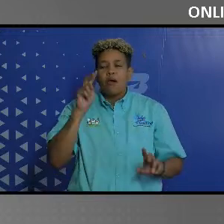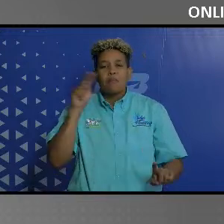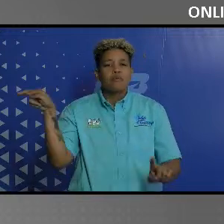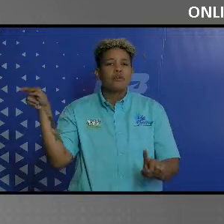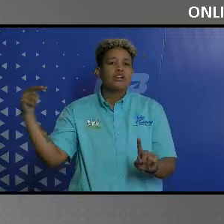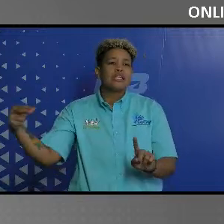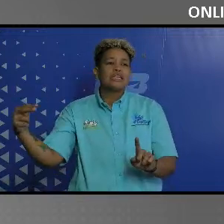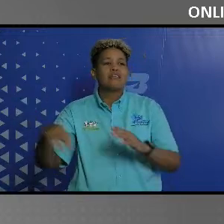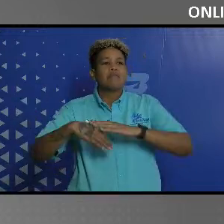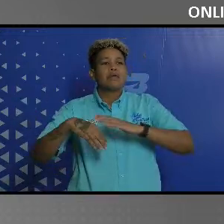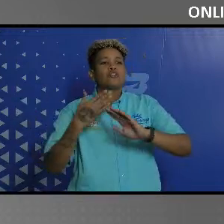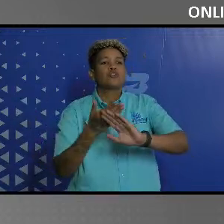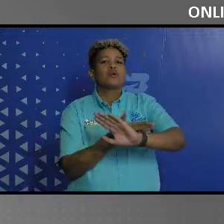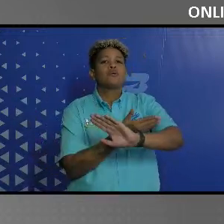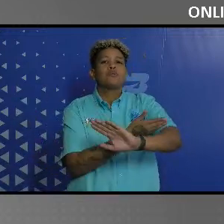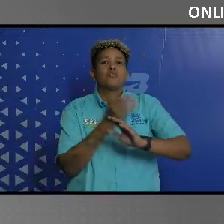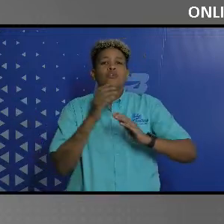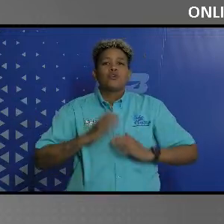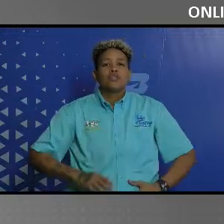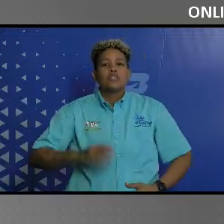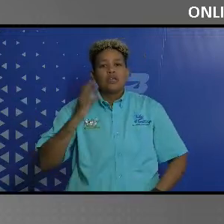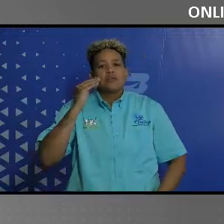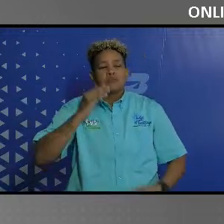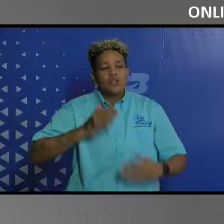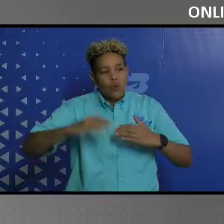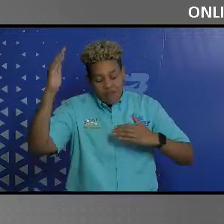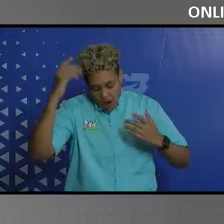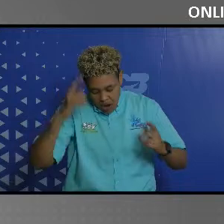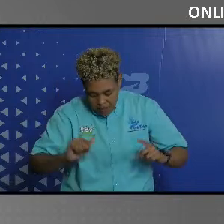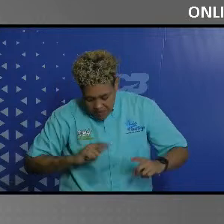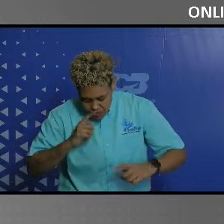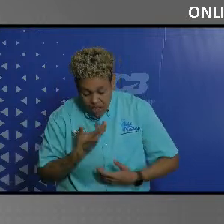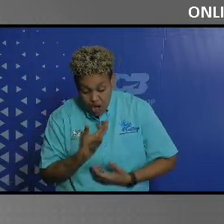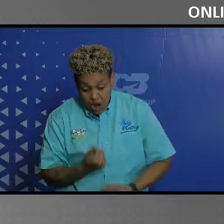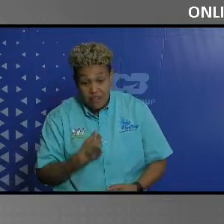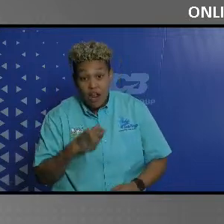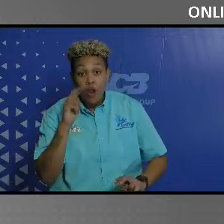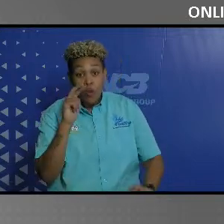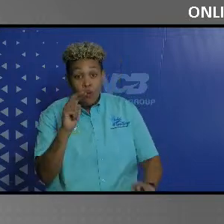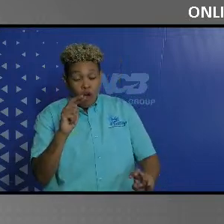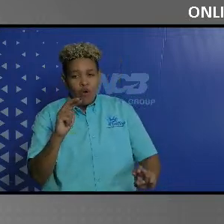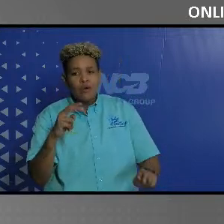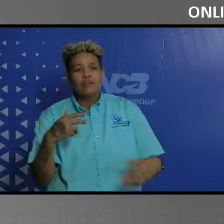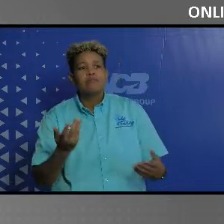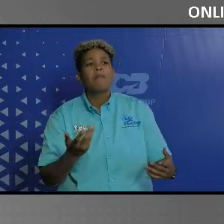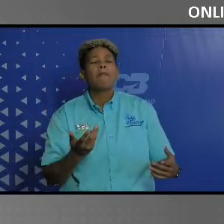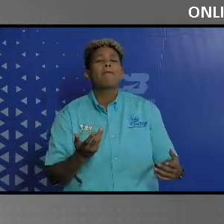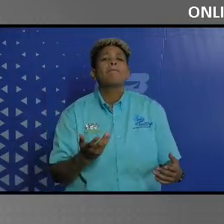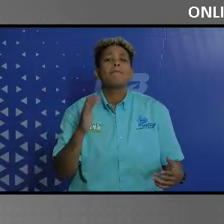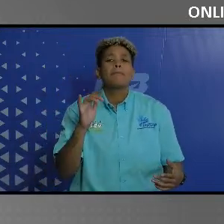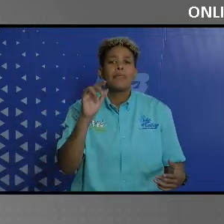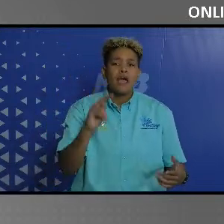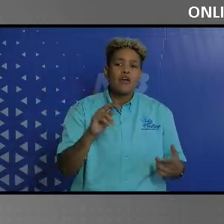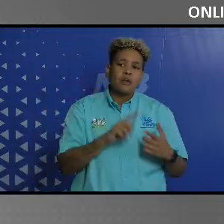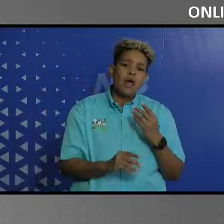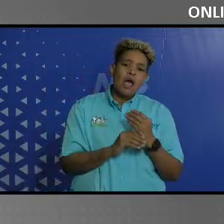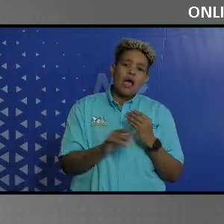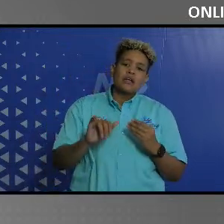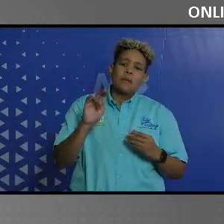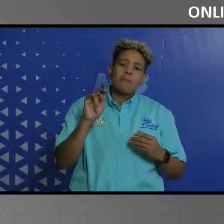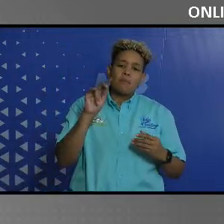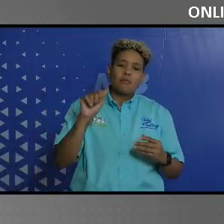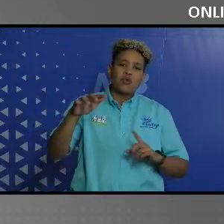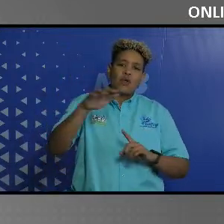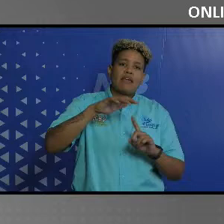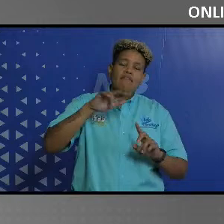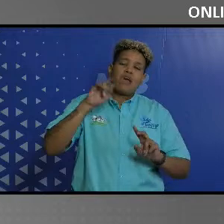basis to be able to improve the client experience on going forward. So I am confident as I look forward to Clarion as well as the Bermuda